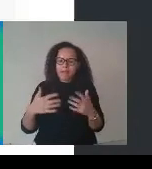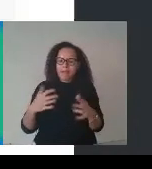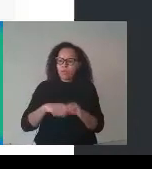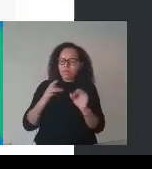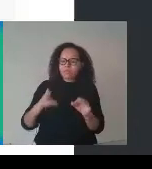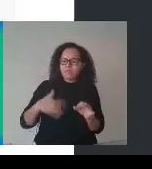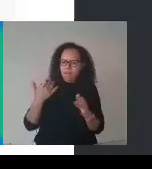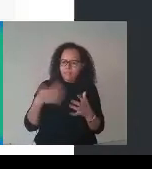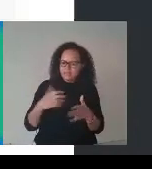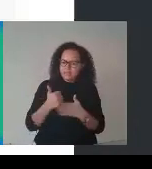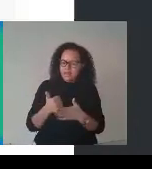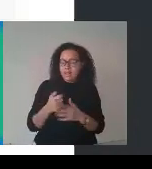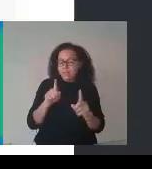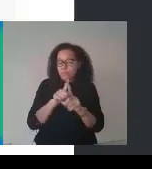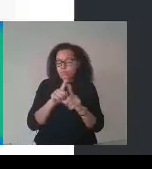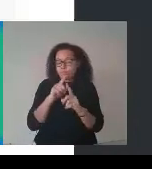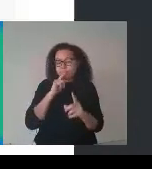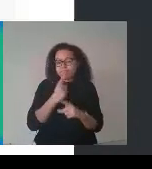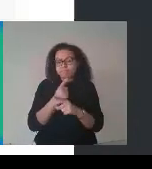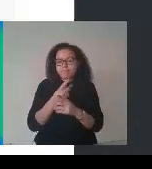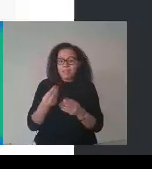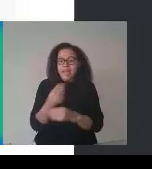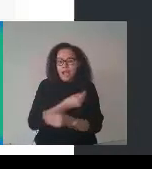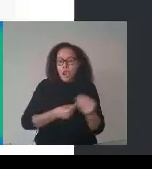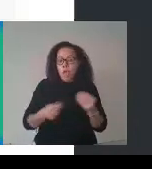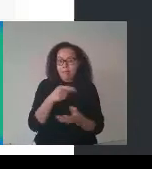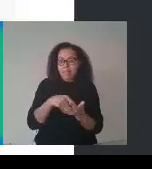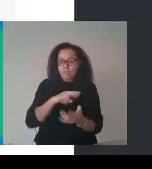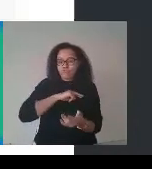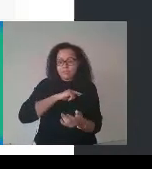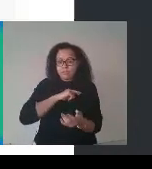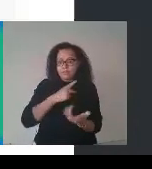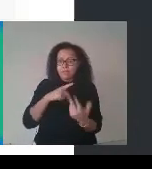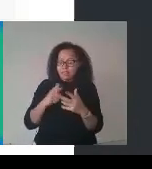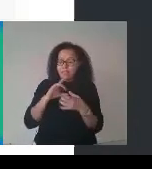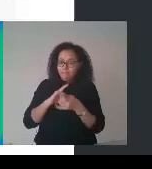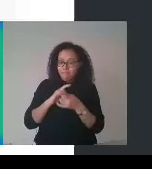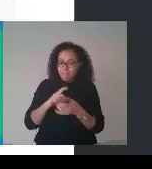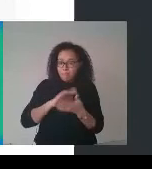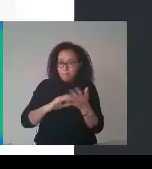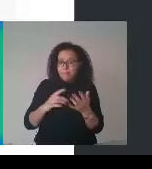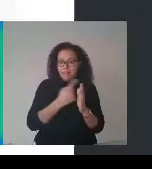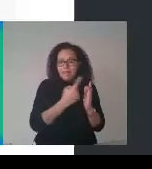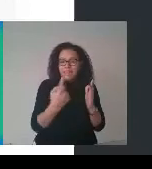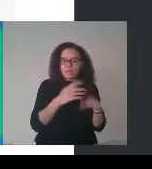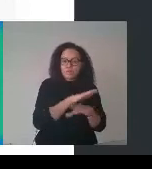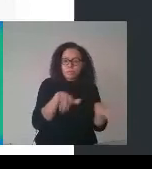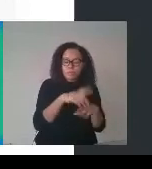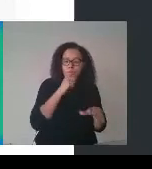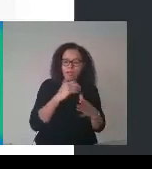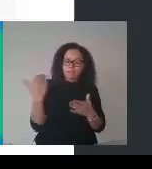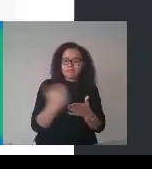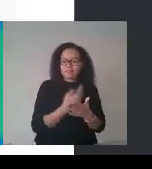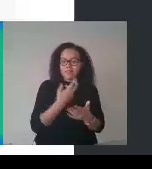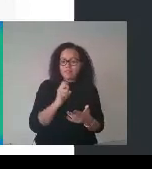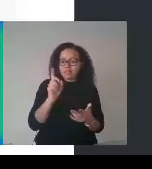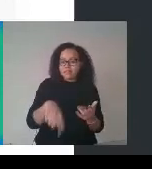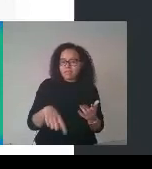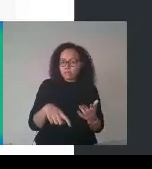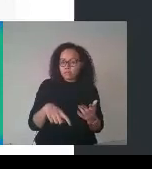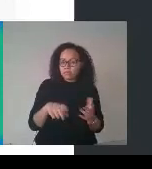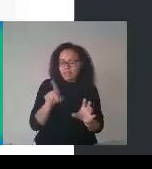economic evaluation, it's been highlighted that each pool we work with can create savings of £90,000 per pool and avoid a GP, outpatients,